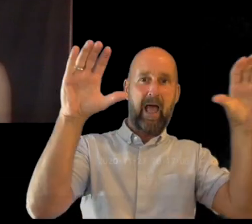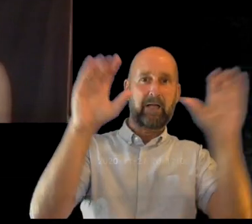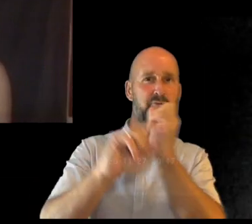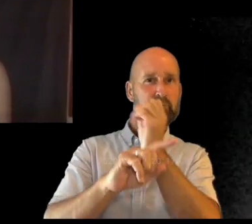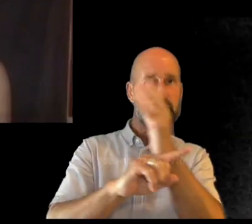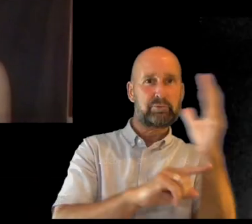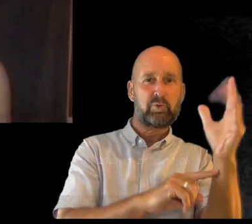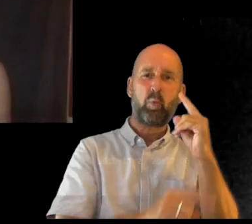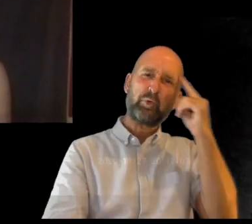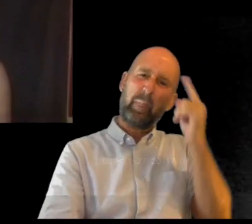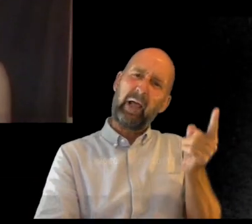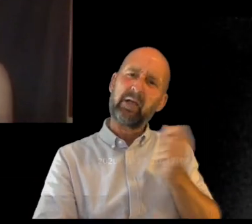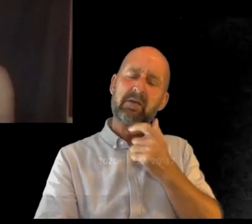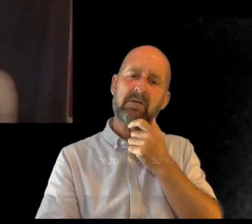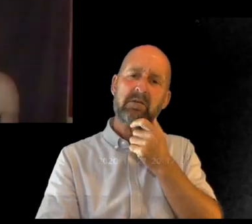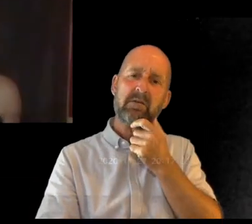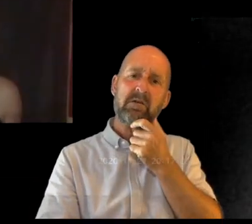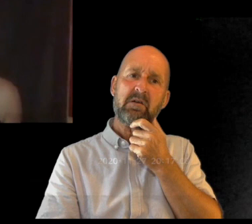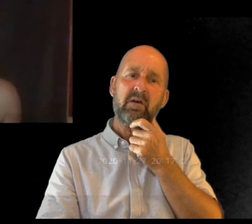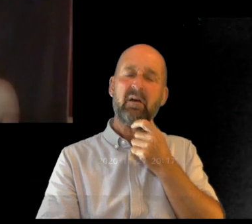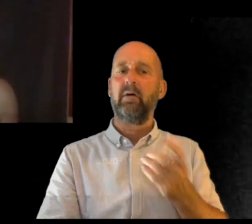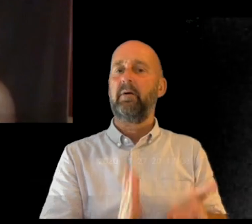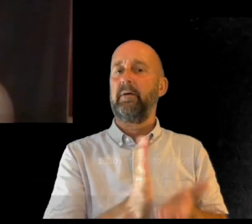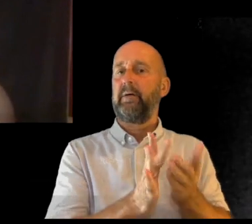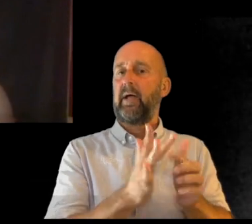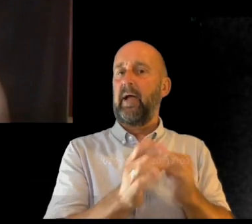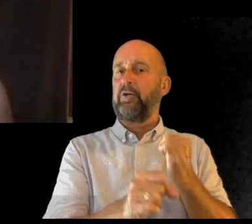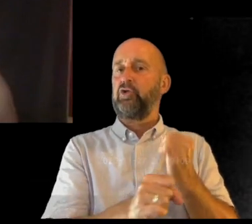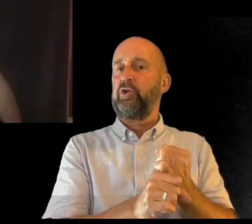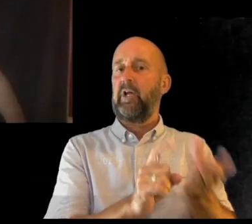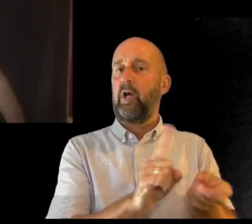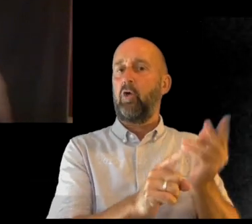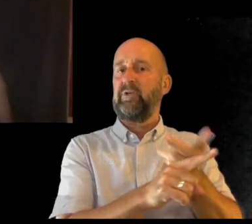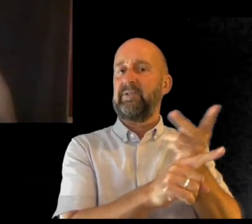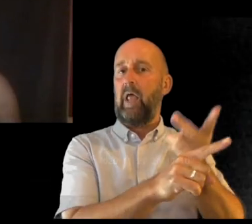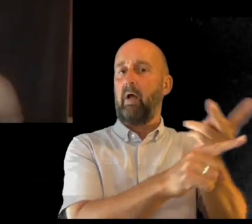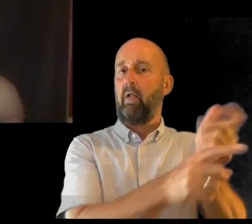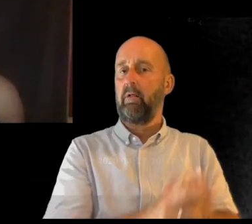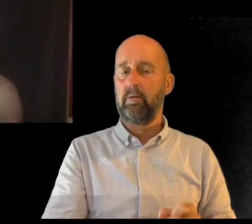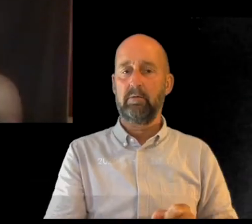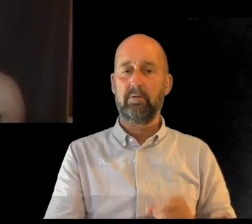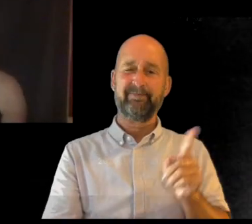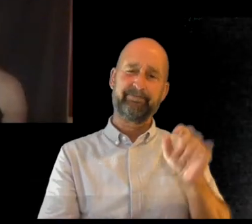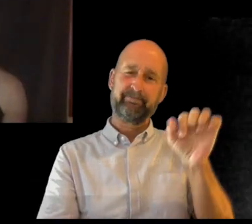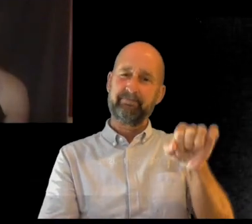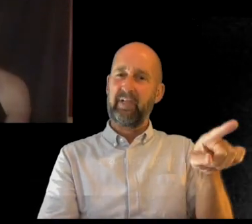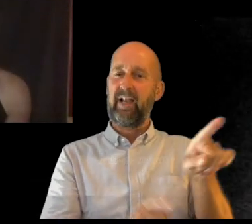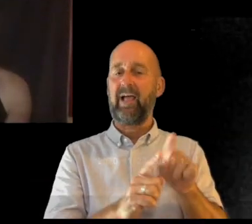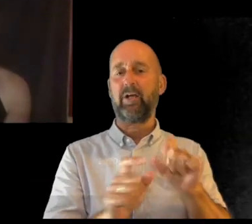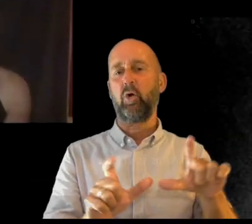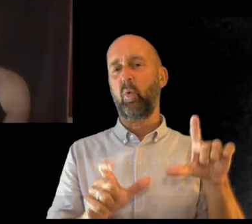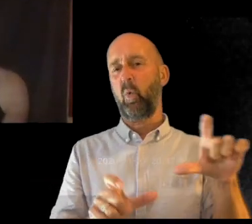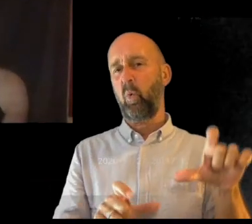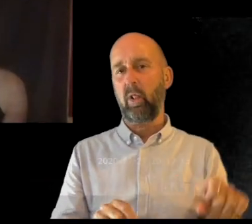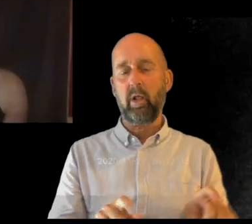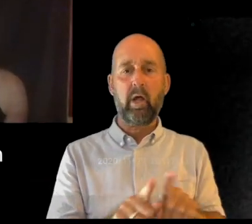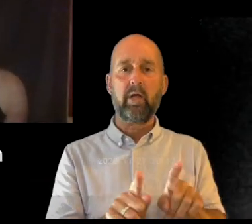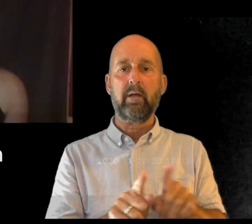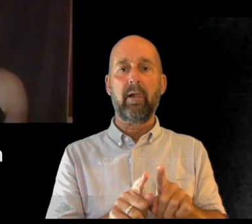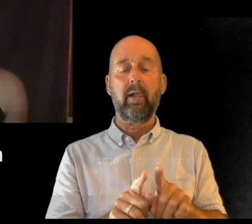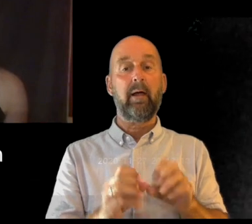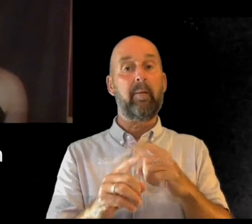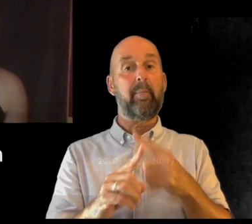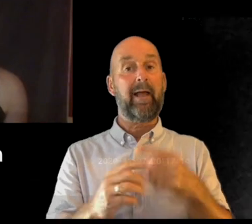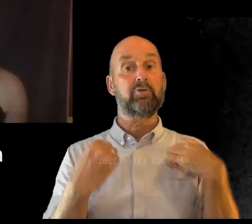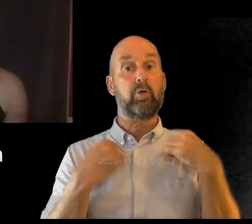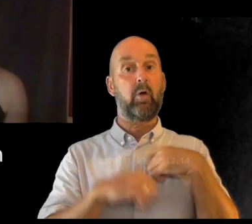What do you think? Upcycled Instagram poses. Yeah? They're like cool and... Bex